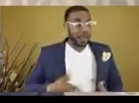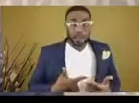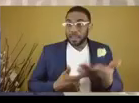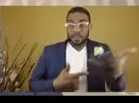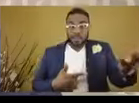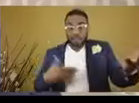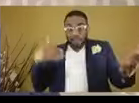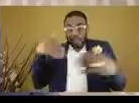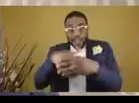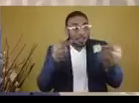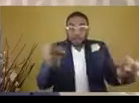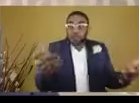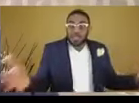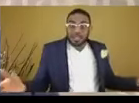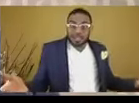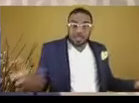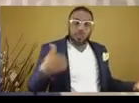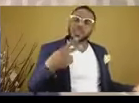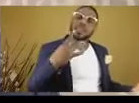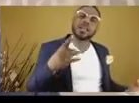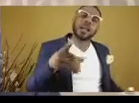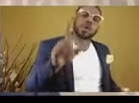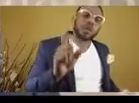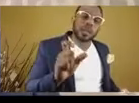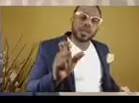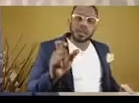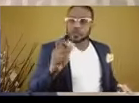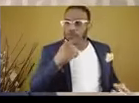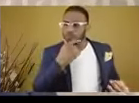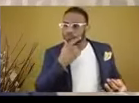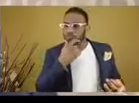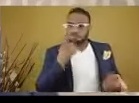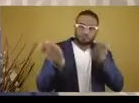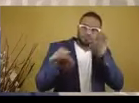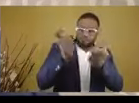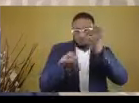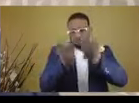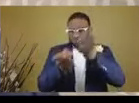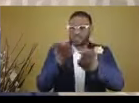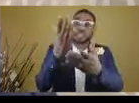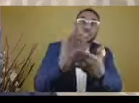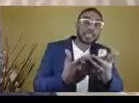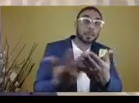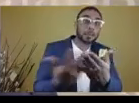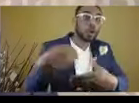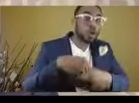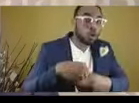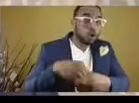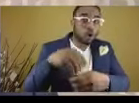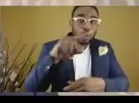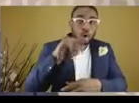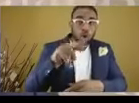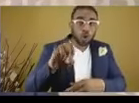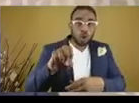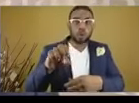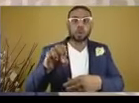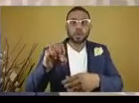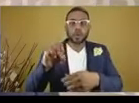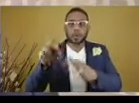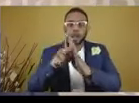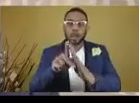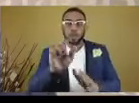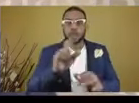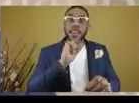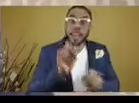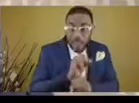the street. So we're saying that you need to modify some of the inclusionary zoning policies so that you can